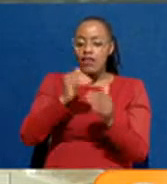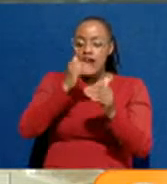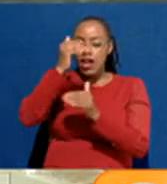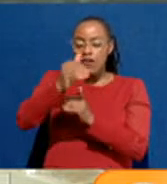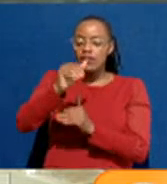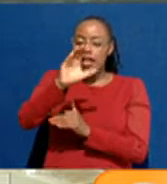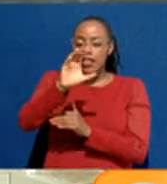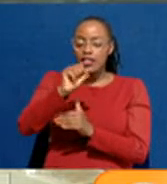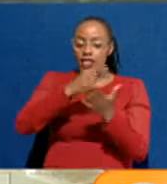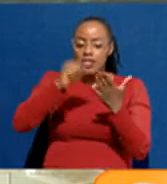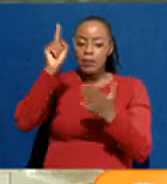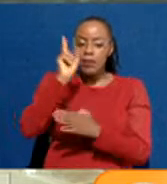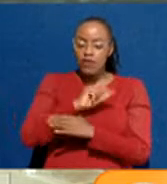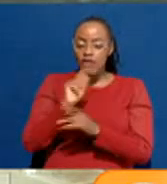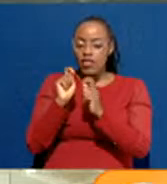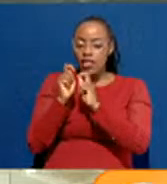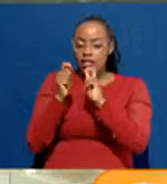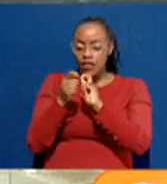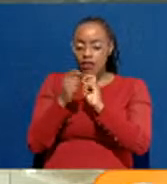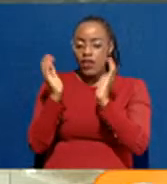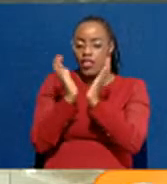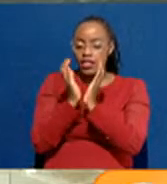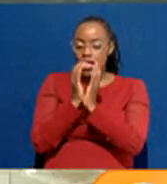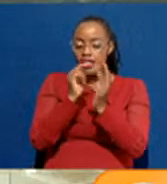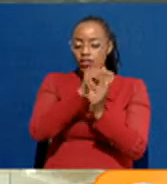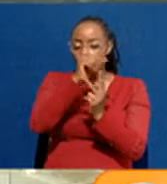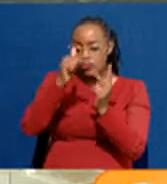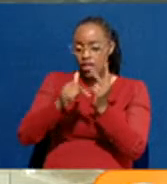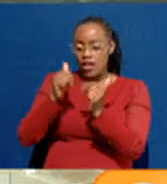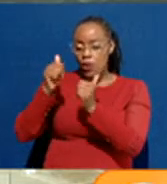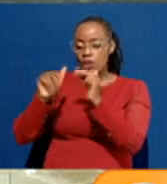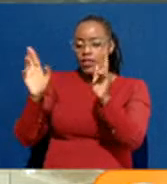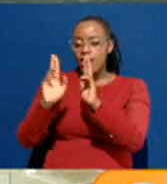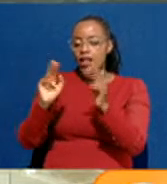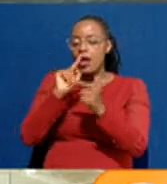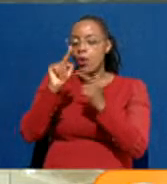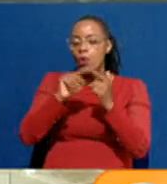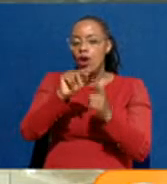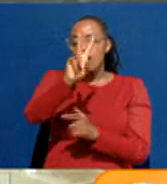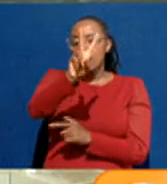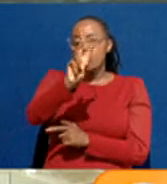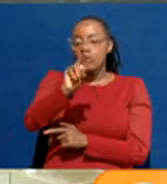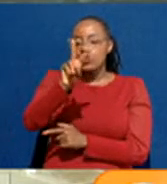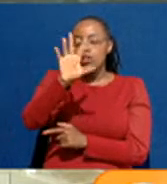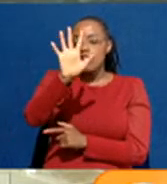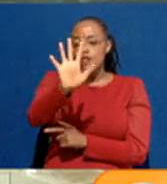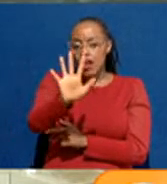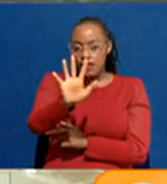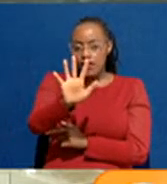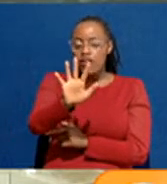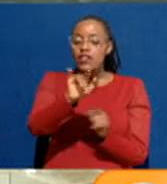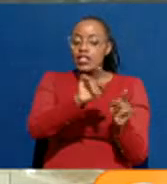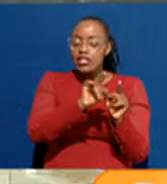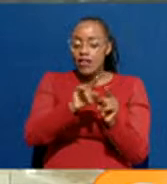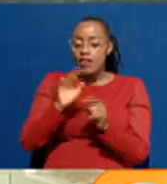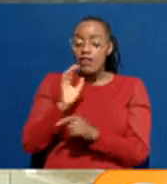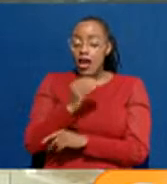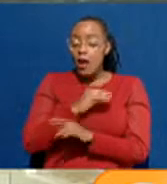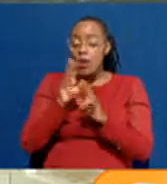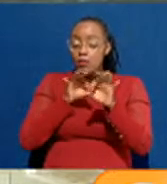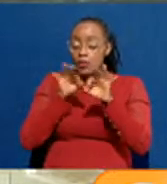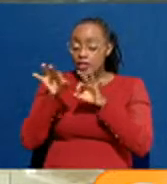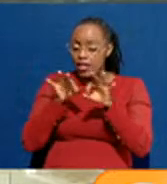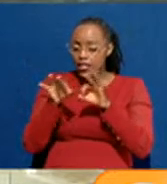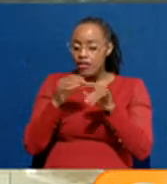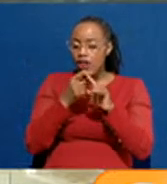Cabinet approved the renovation of the stadia that are expected to be ready by 2025. And as Francis Mtalaki